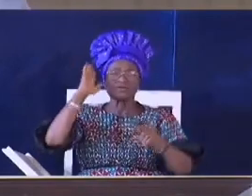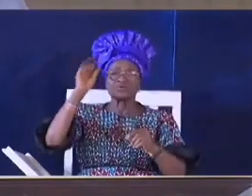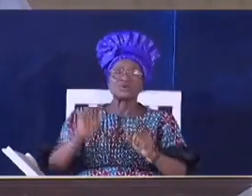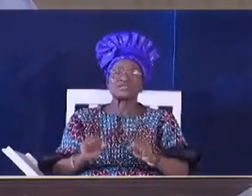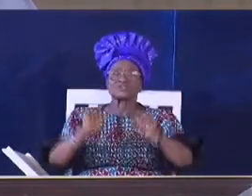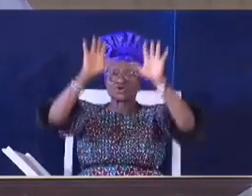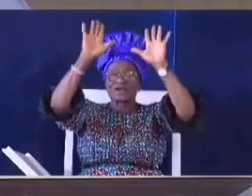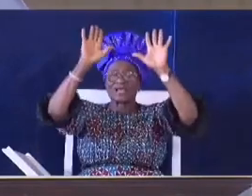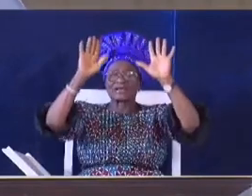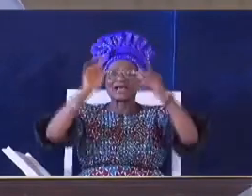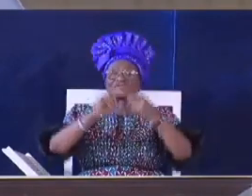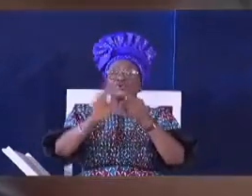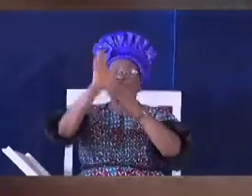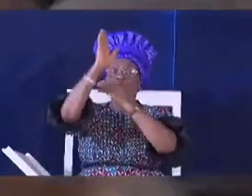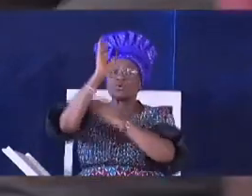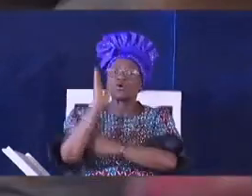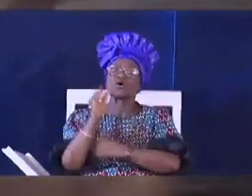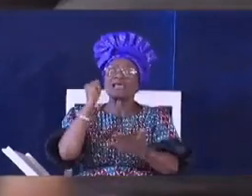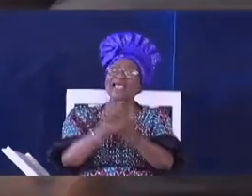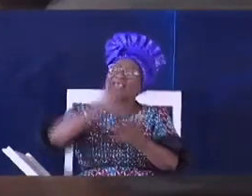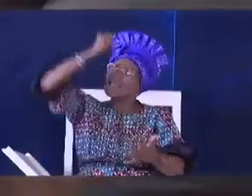God.